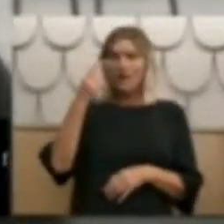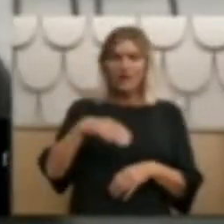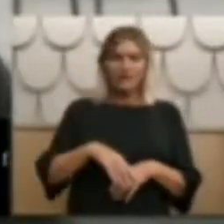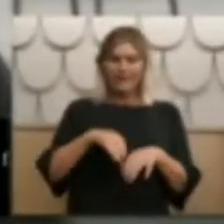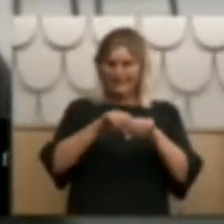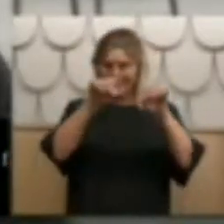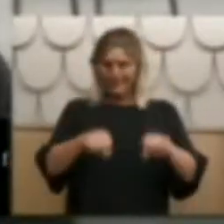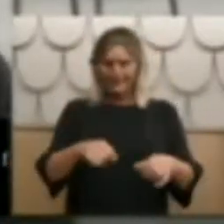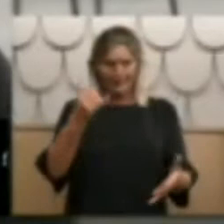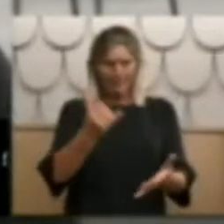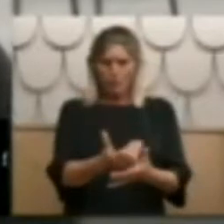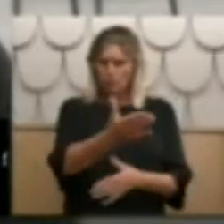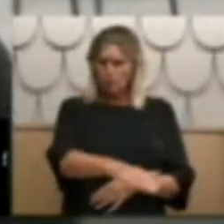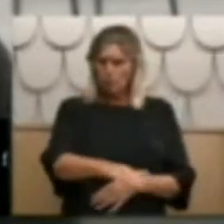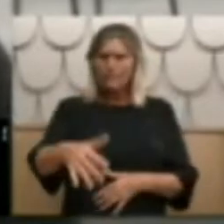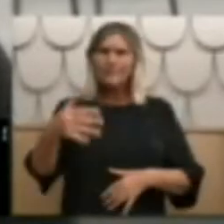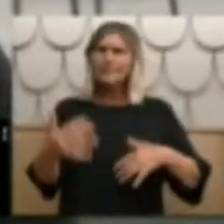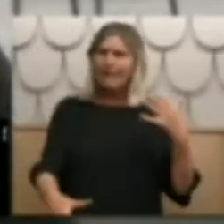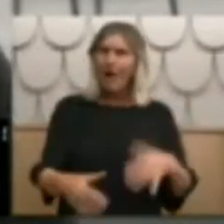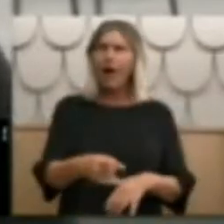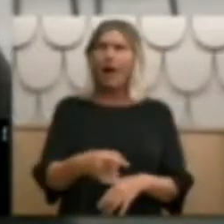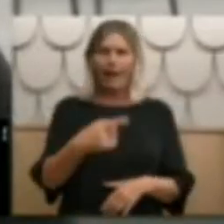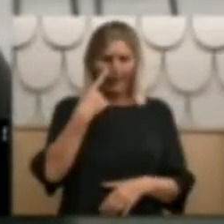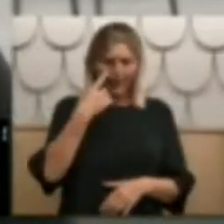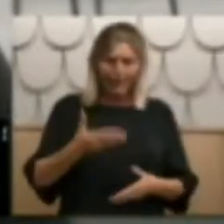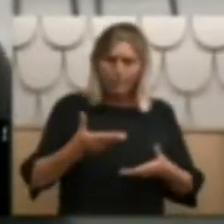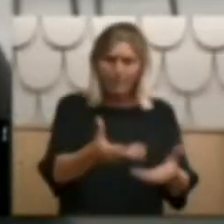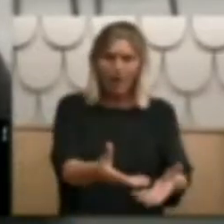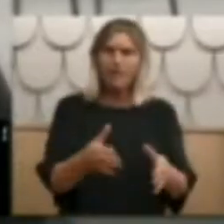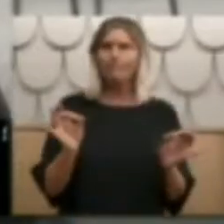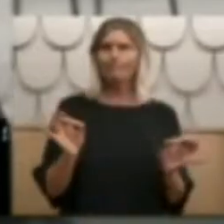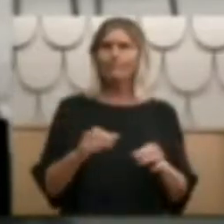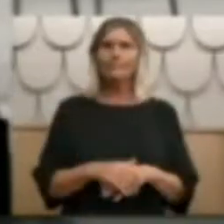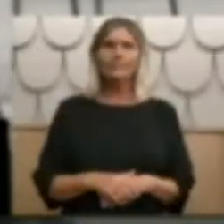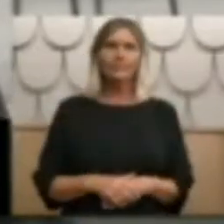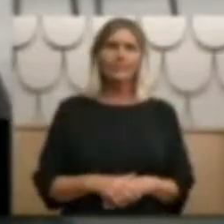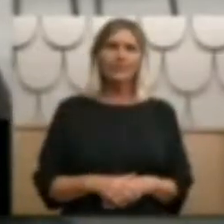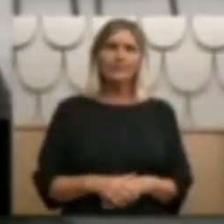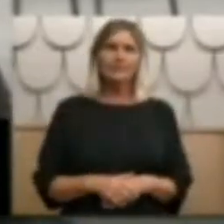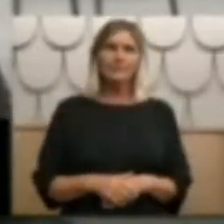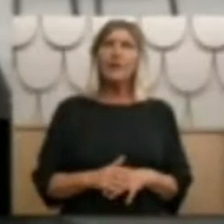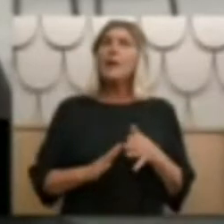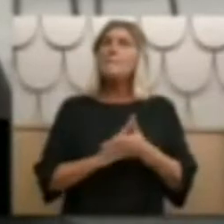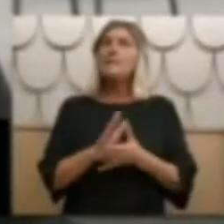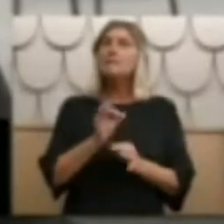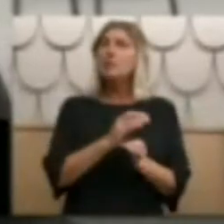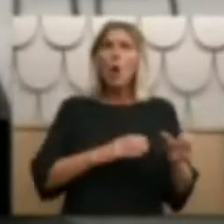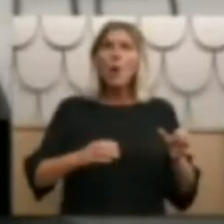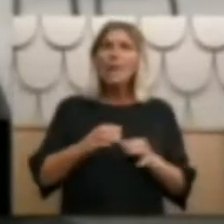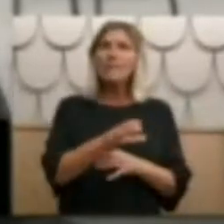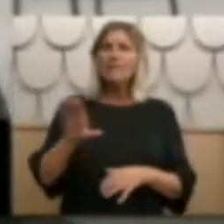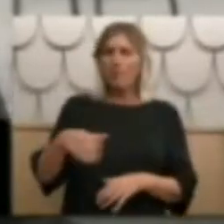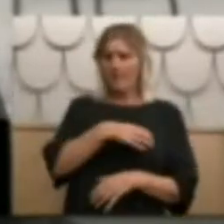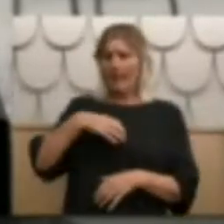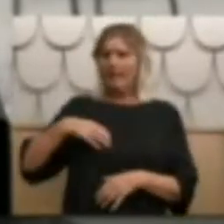persons in its care, and it's possibly the lack of full exposure to this which has meant empathy has been lacking in government